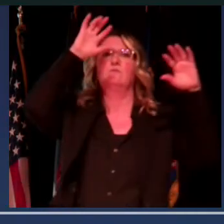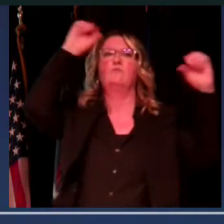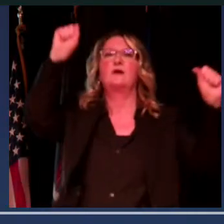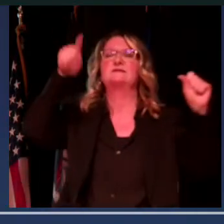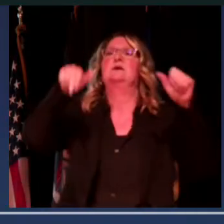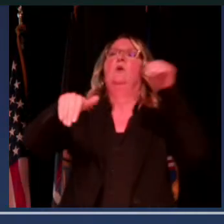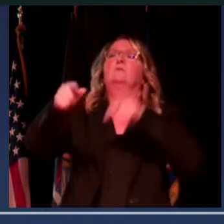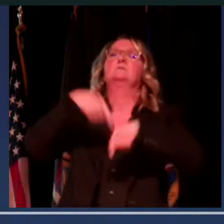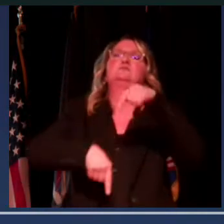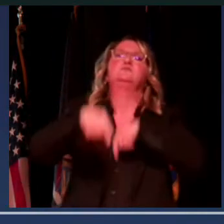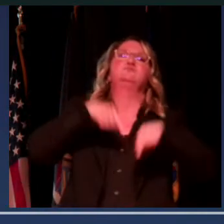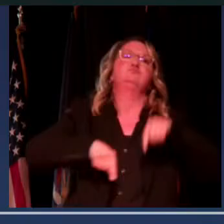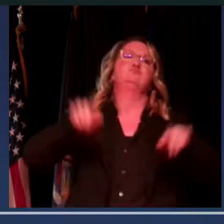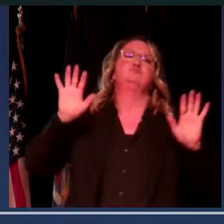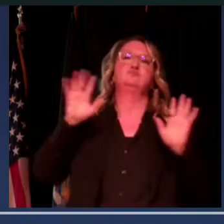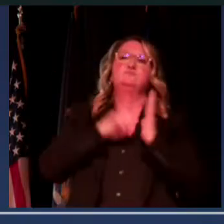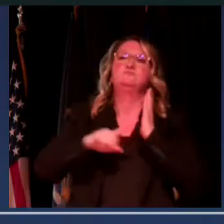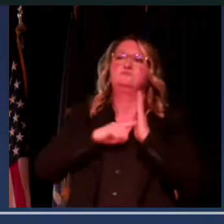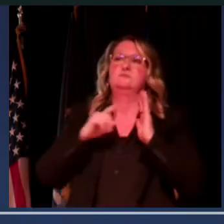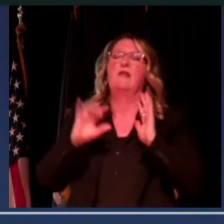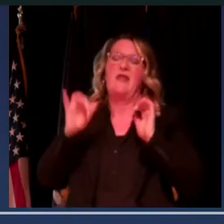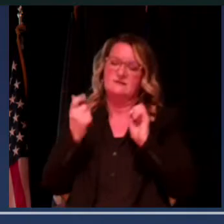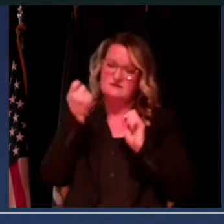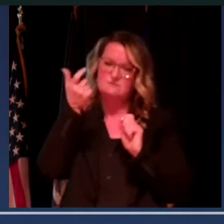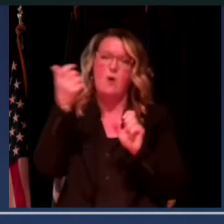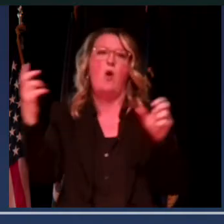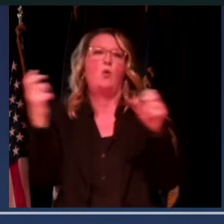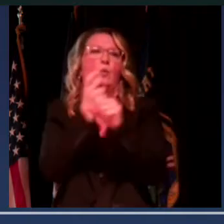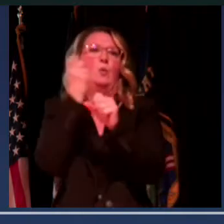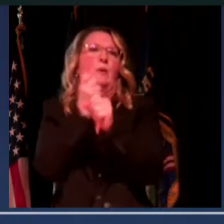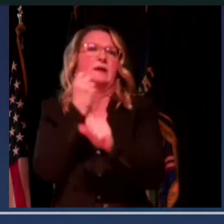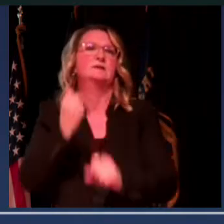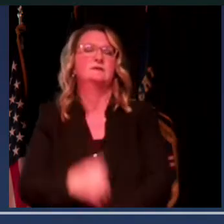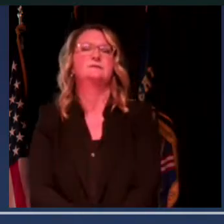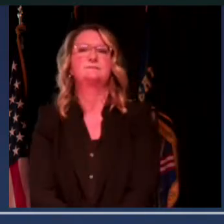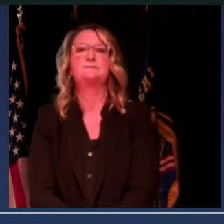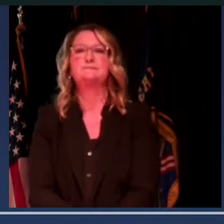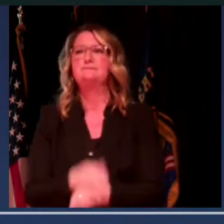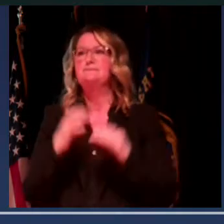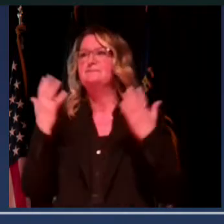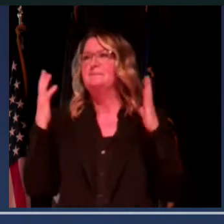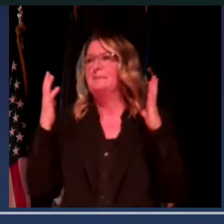backing down, which was a small win for our community's efforts.